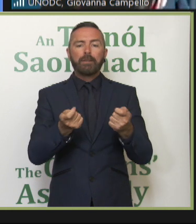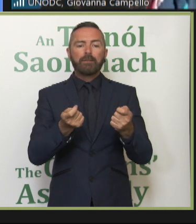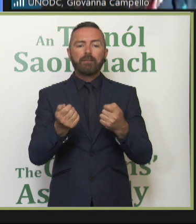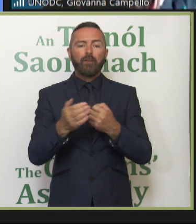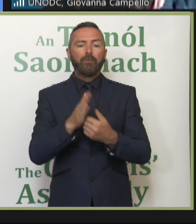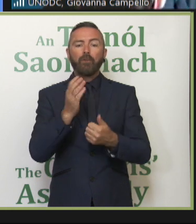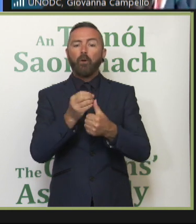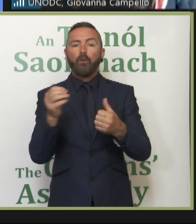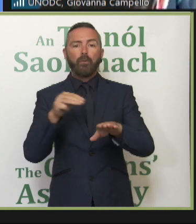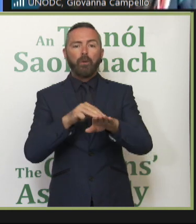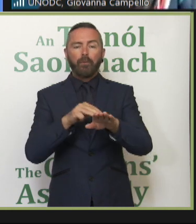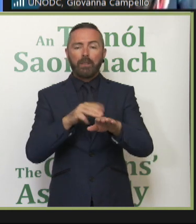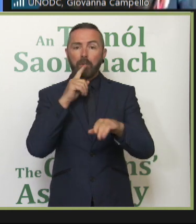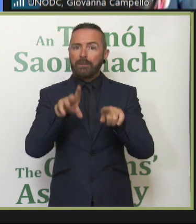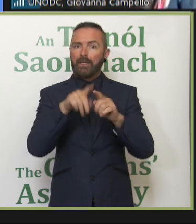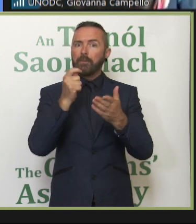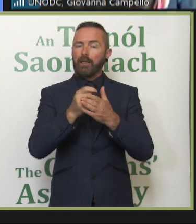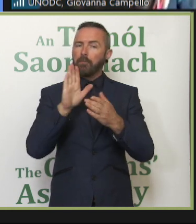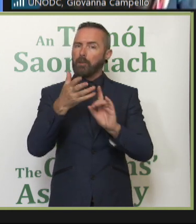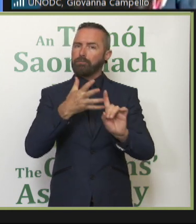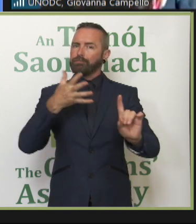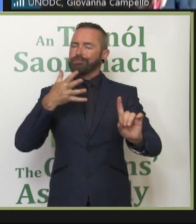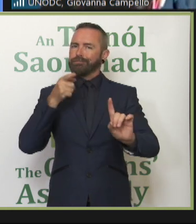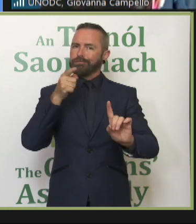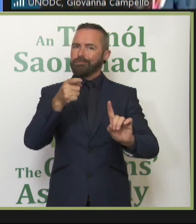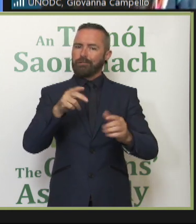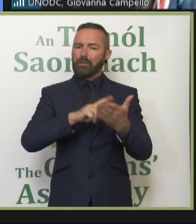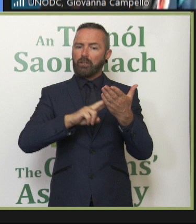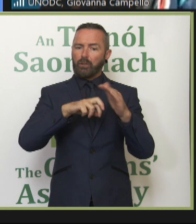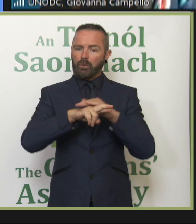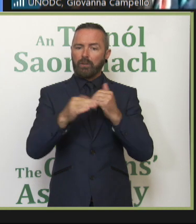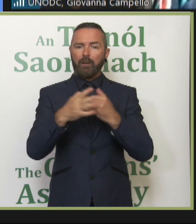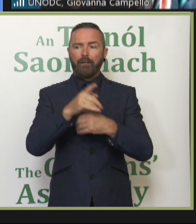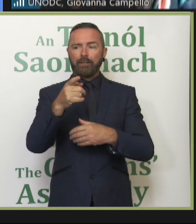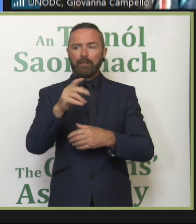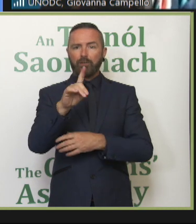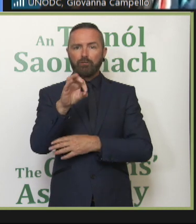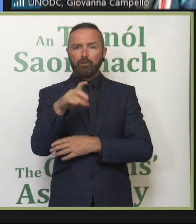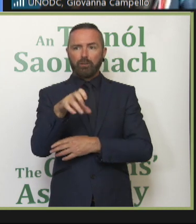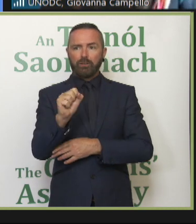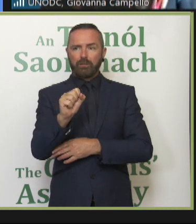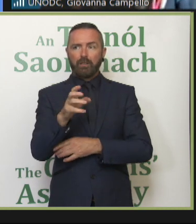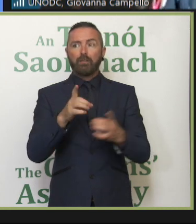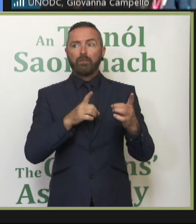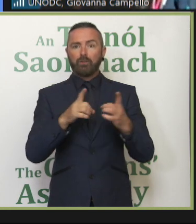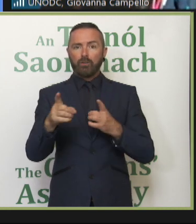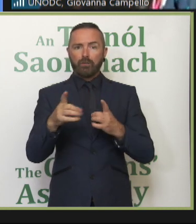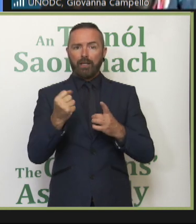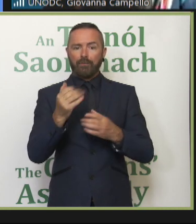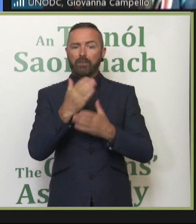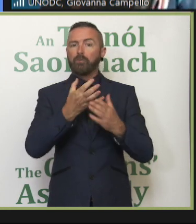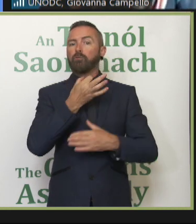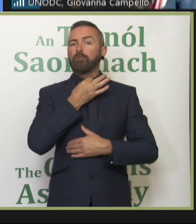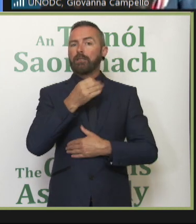disorder, while at the same time recognizing that the use of these psychoactive substances does pose risks